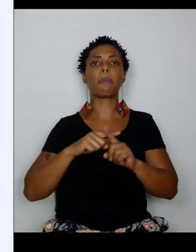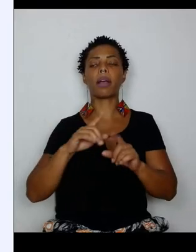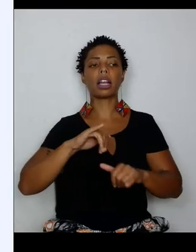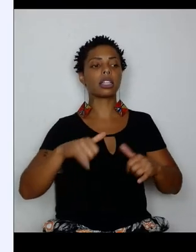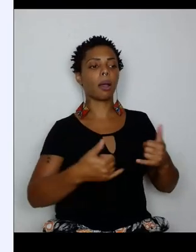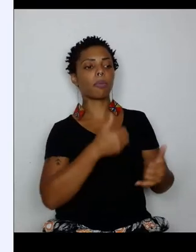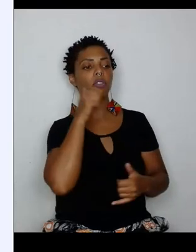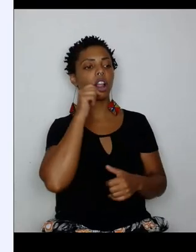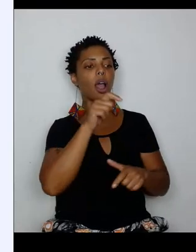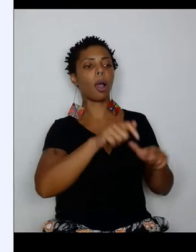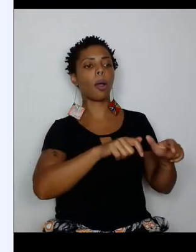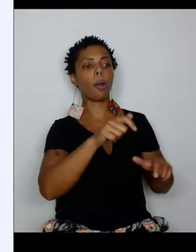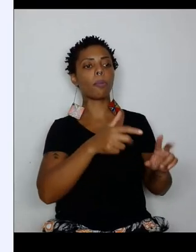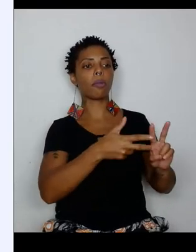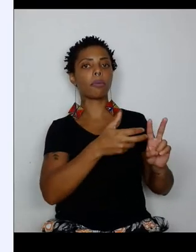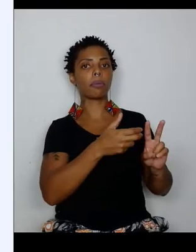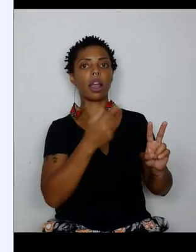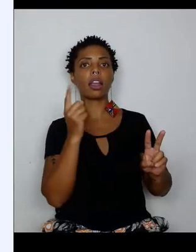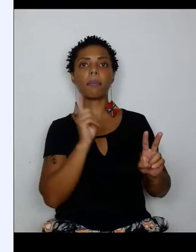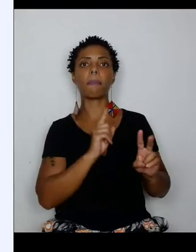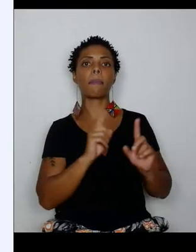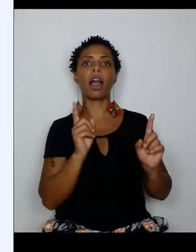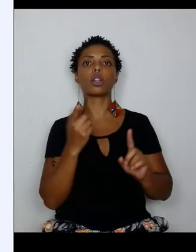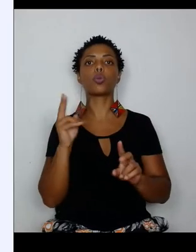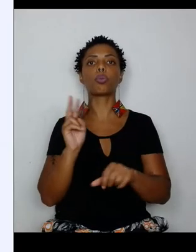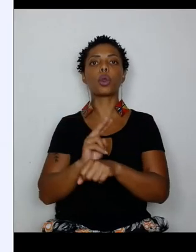instead of protecting them from violation